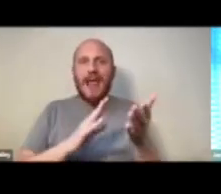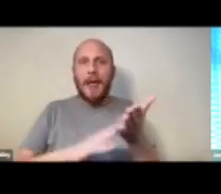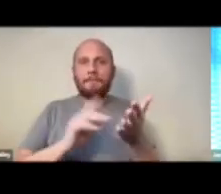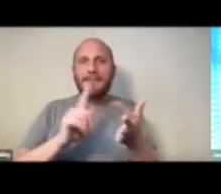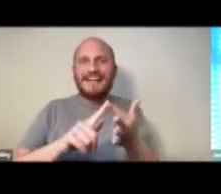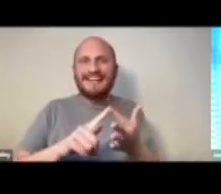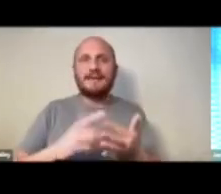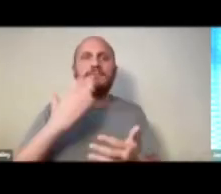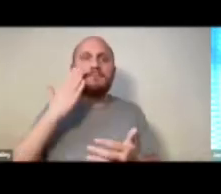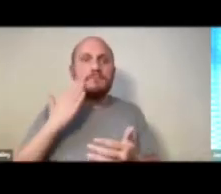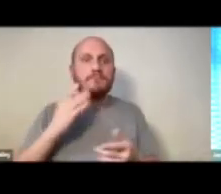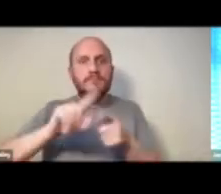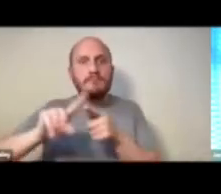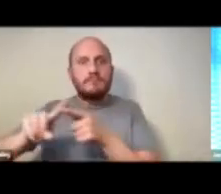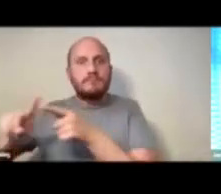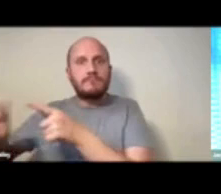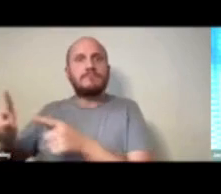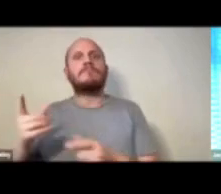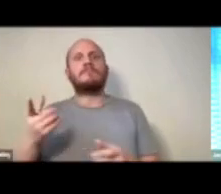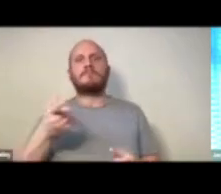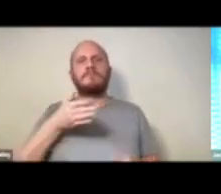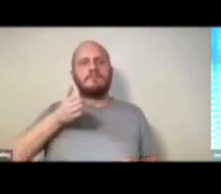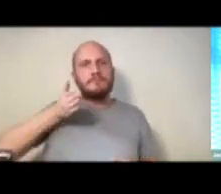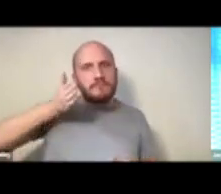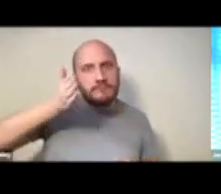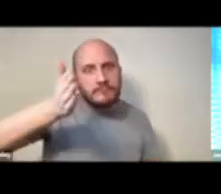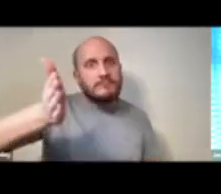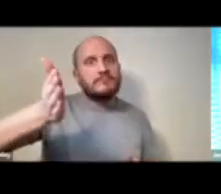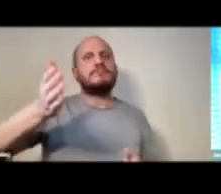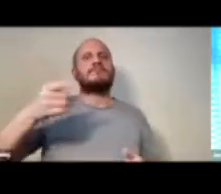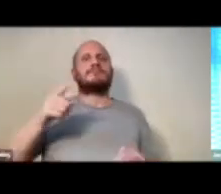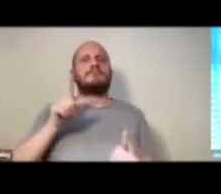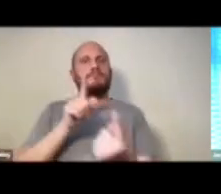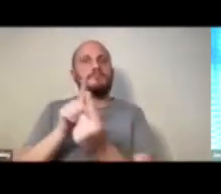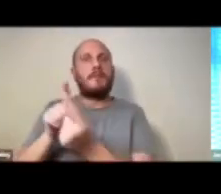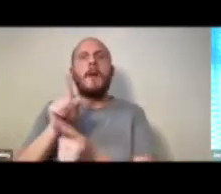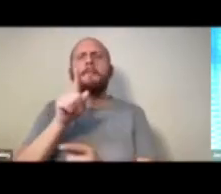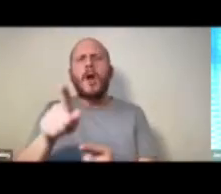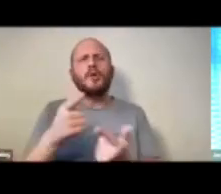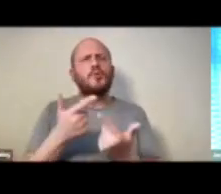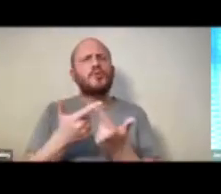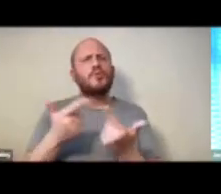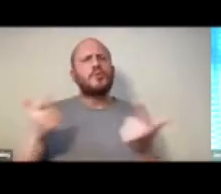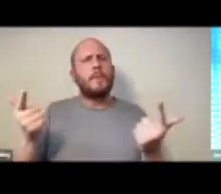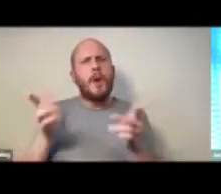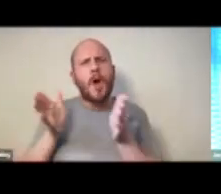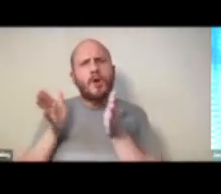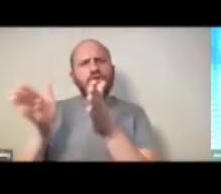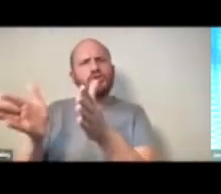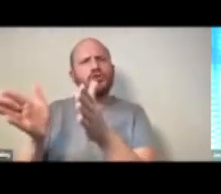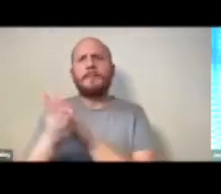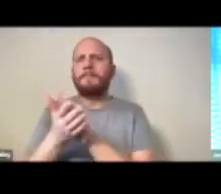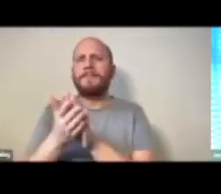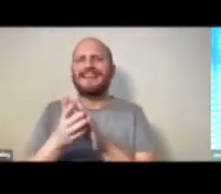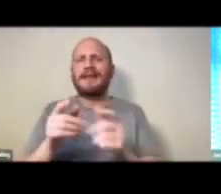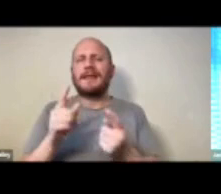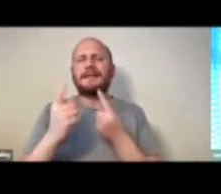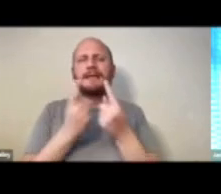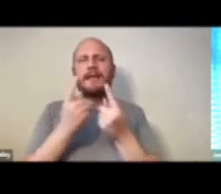heard. But if that's done too much, then it skews the data and it makes it unrepresentative of the real picture.